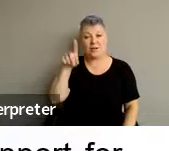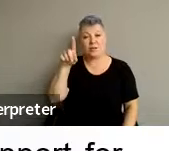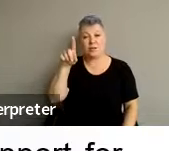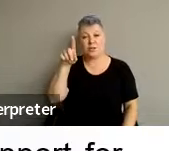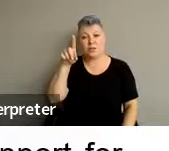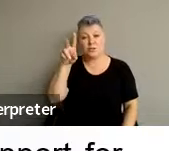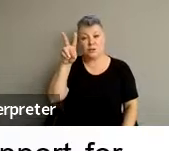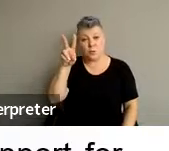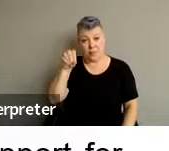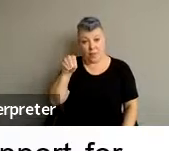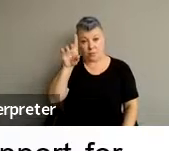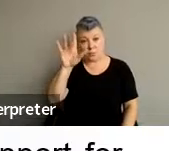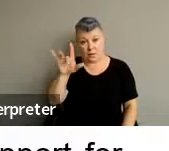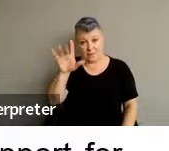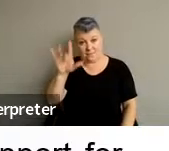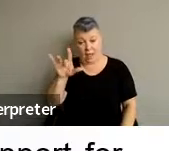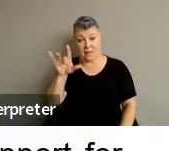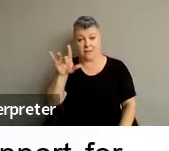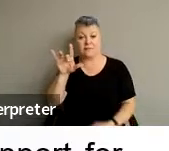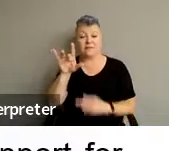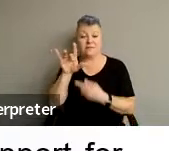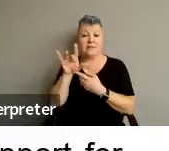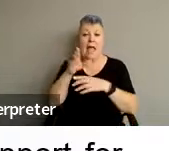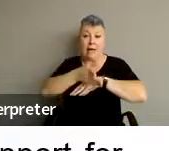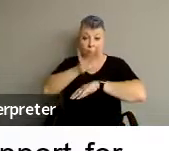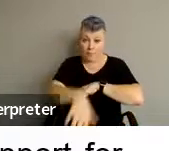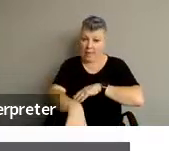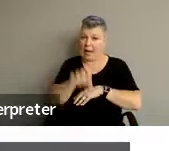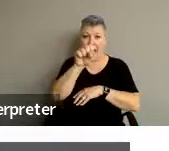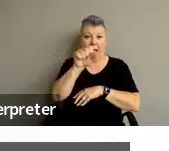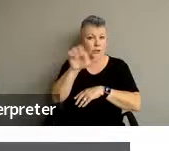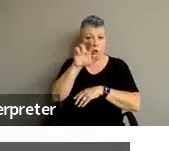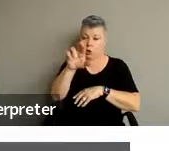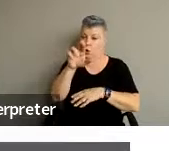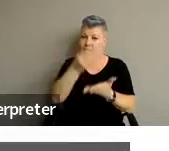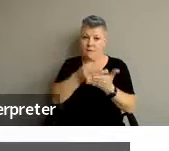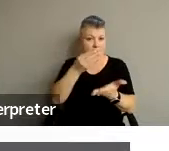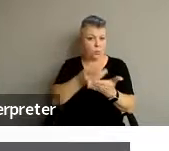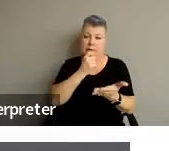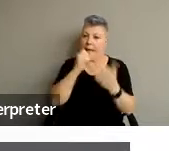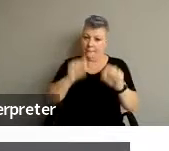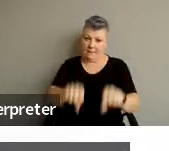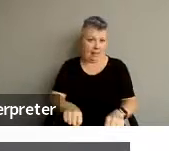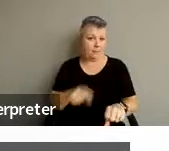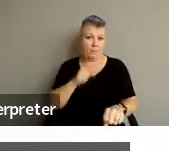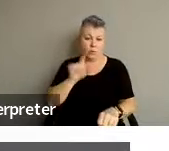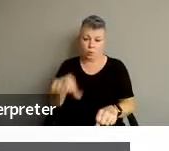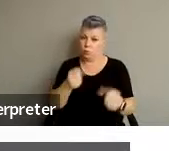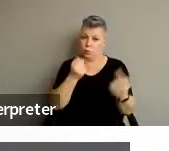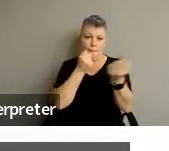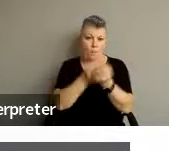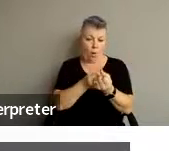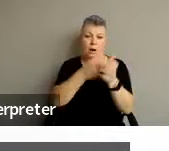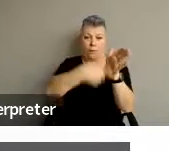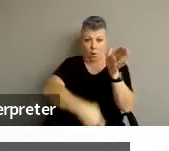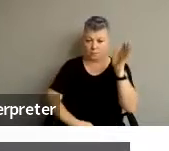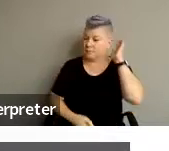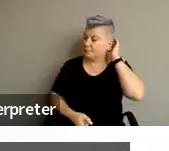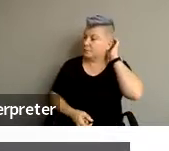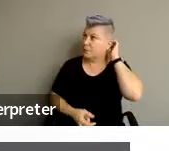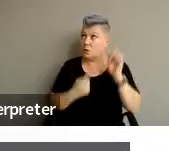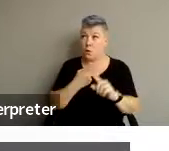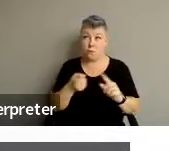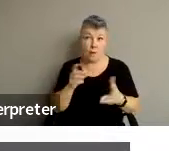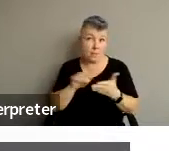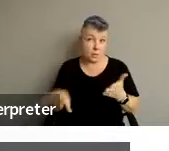2025 ESSER funds will no longer be available to offset the cost. So of those students that participated